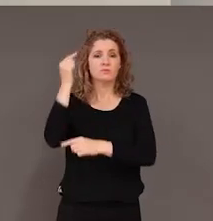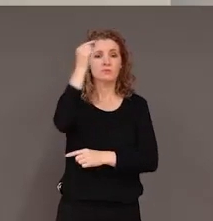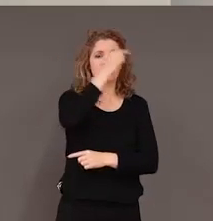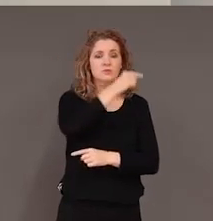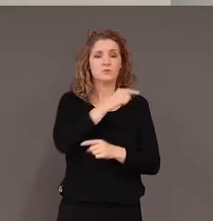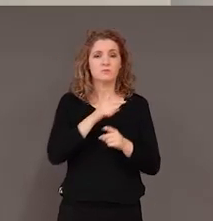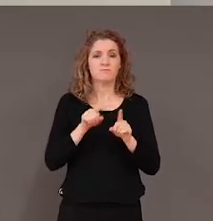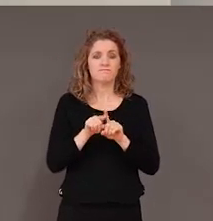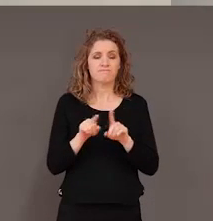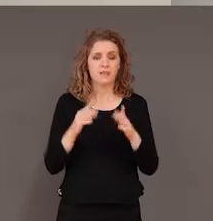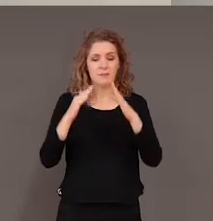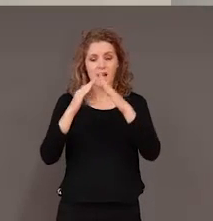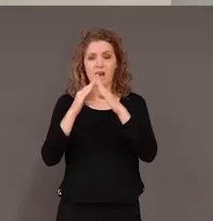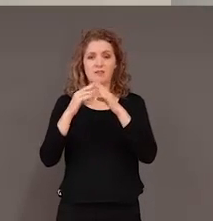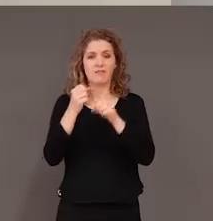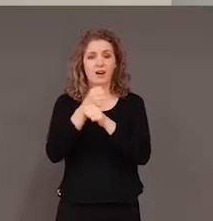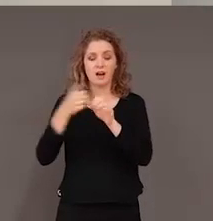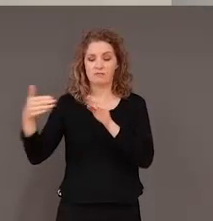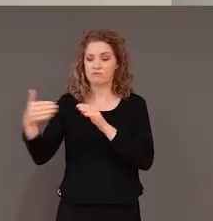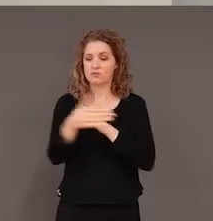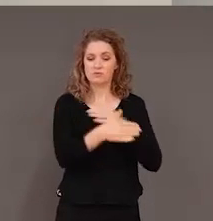cars outside your house.